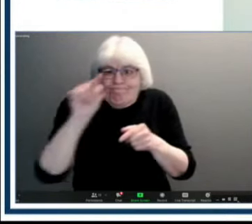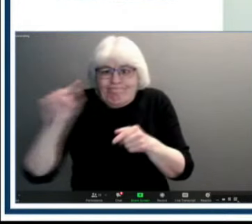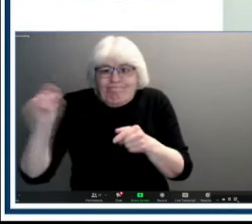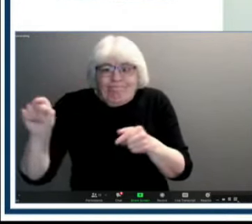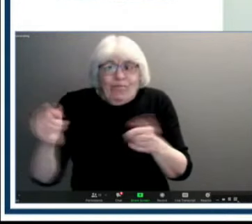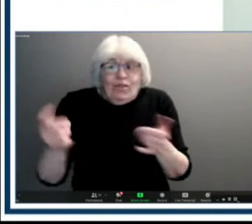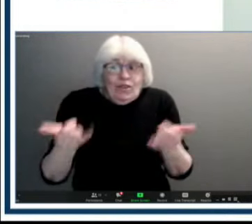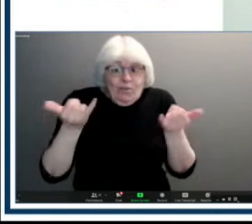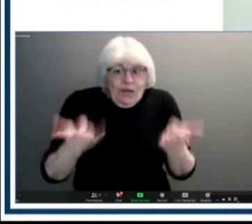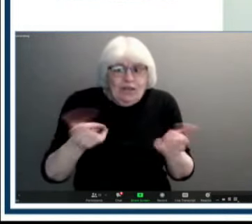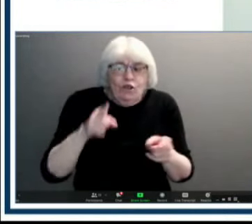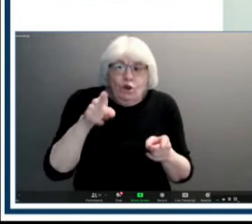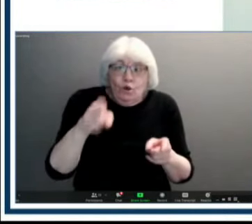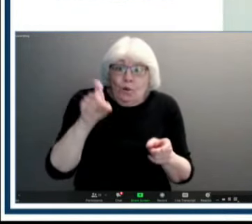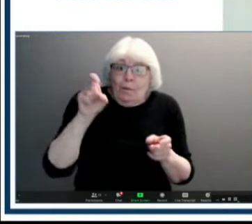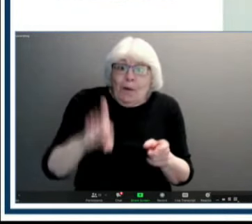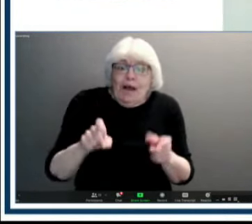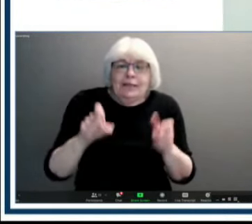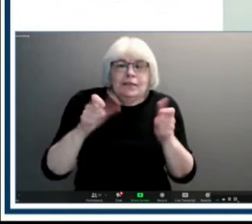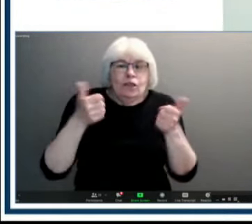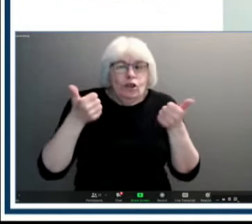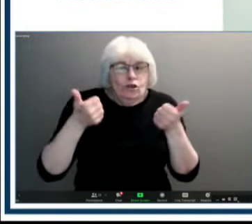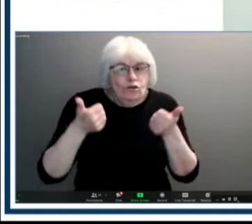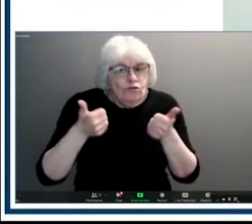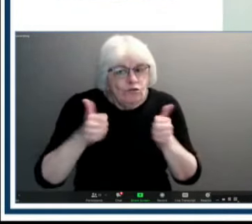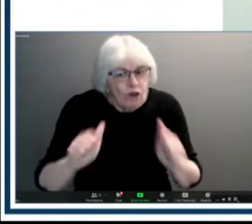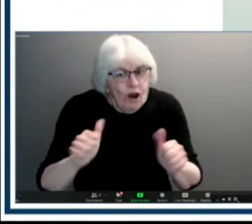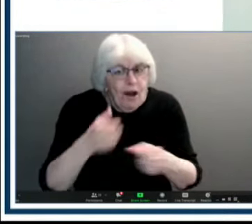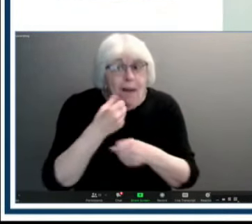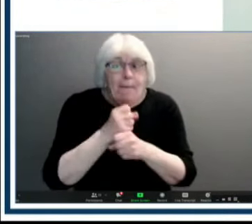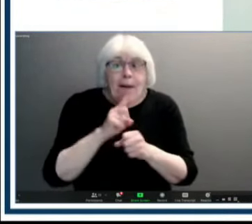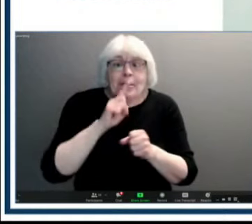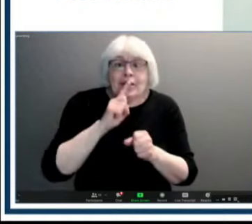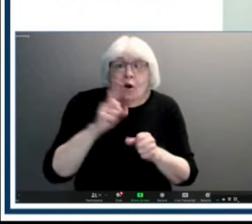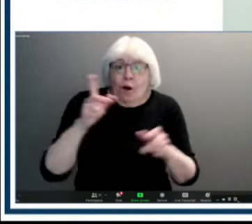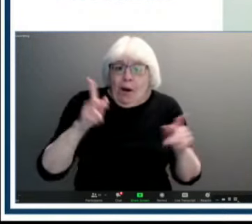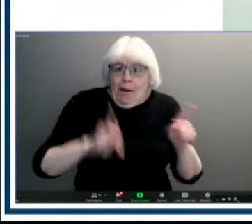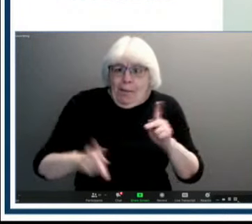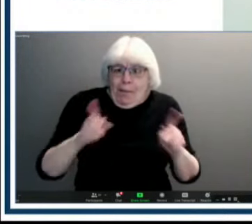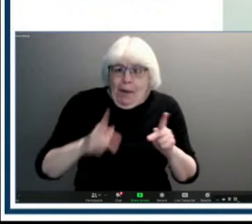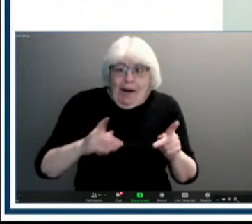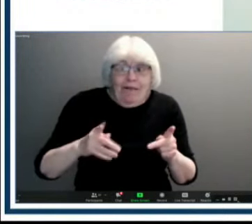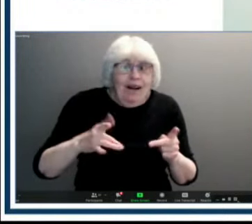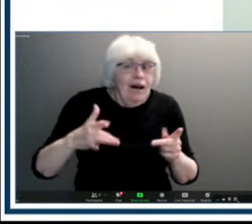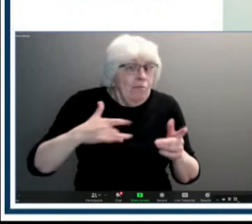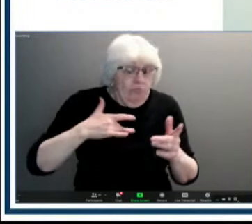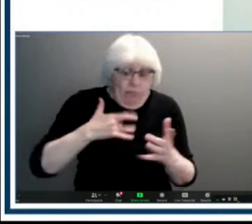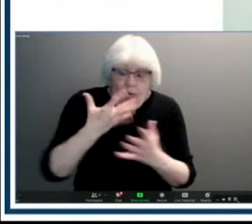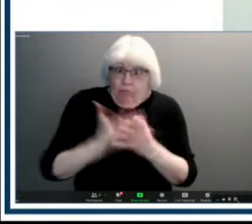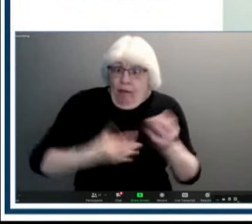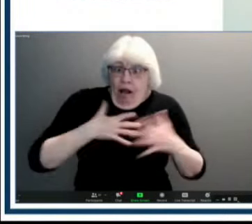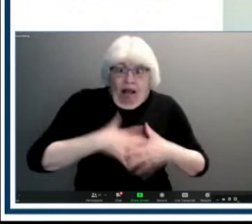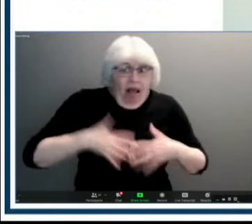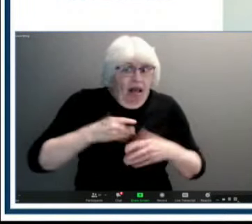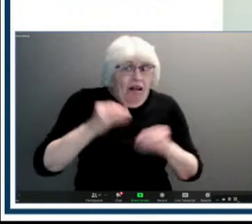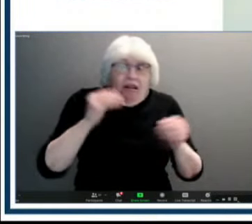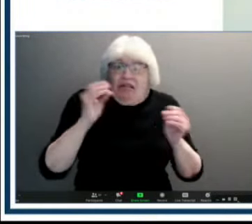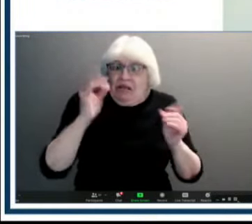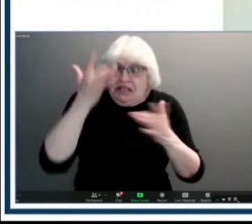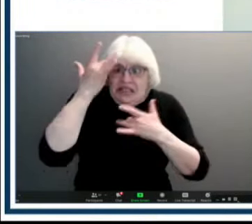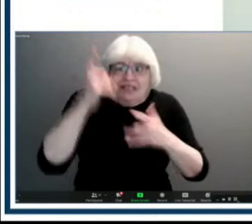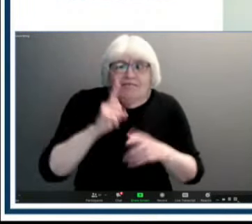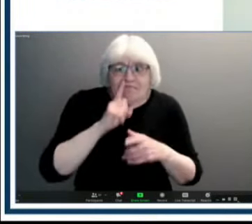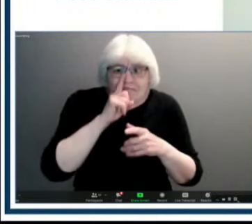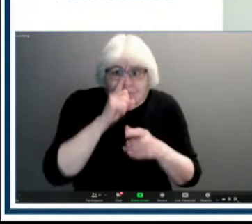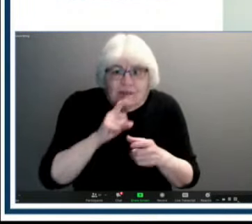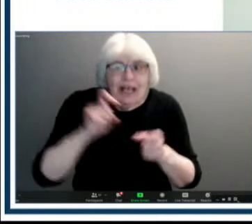we have tests available for those that are symptomatic. We need to do this to support our lab team. So we'll talk about a testing strategy,